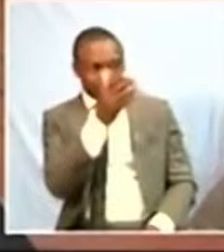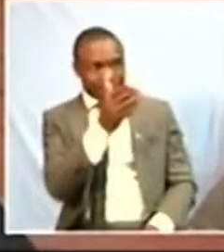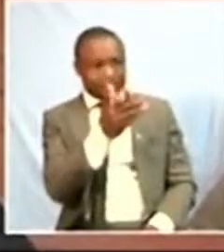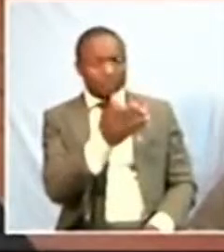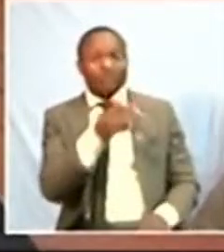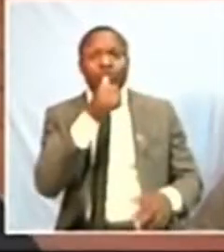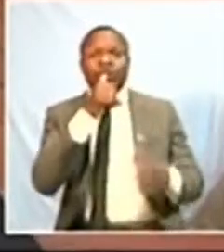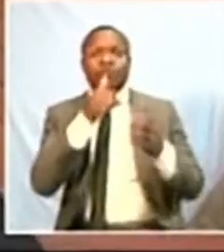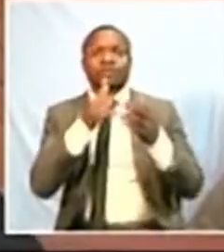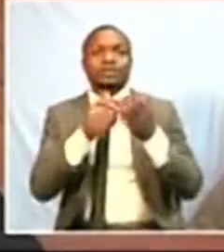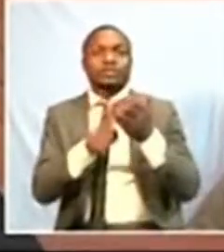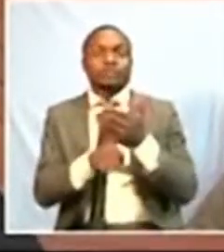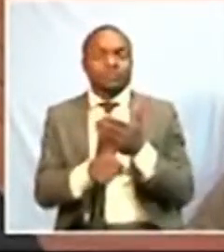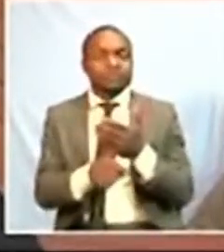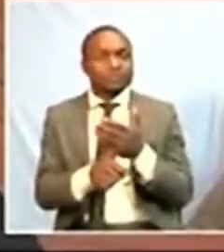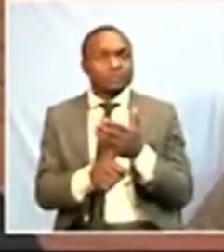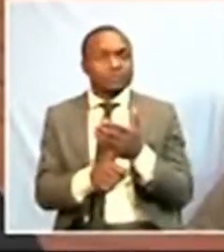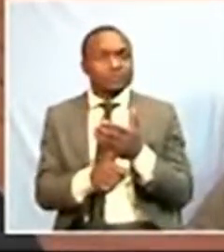of